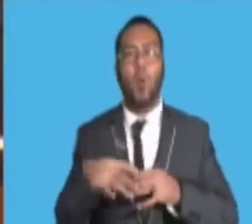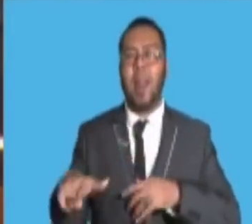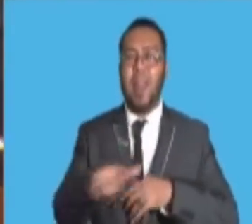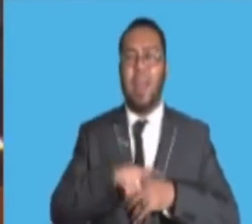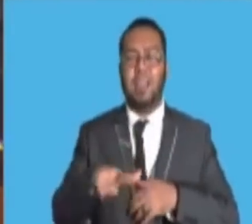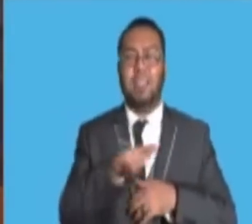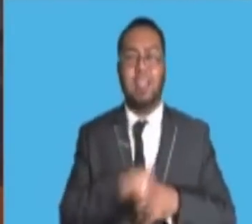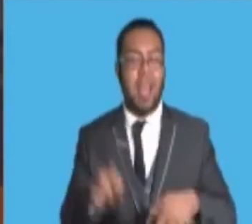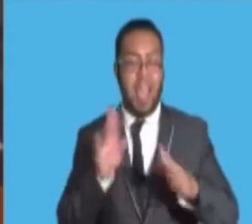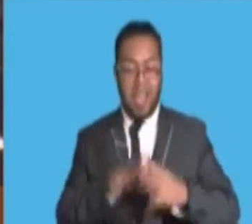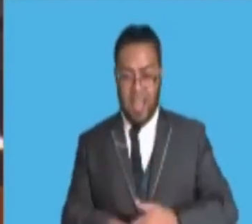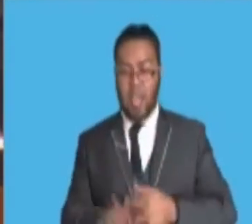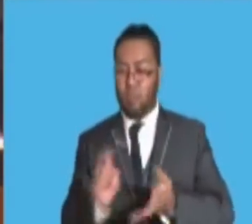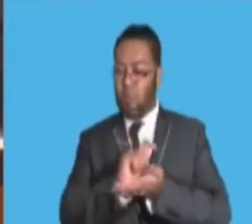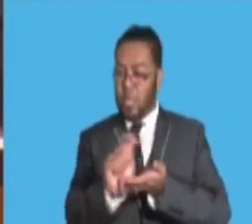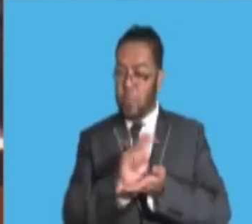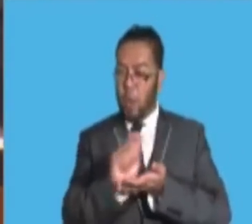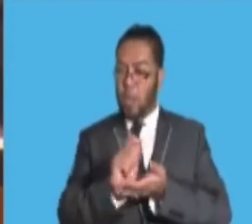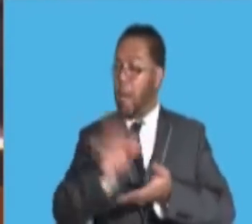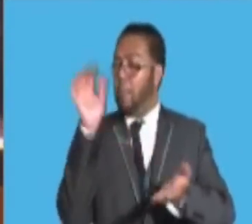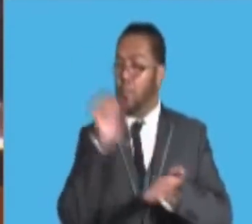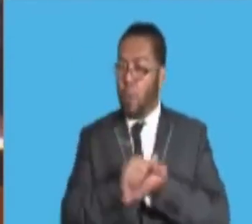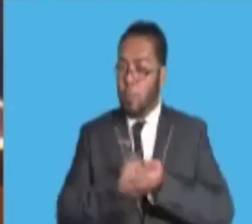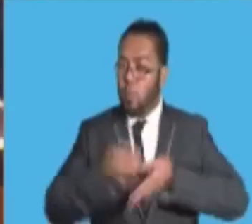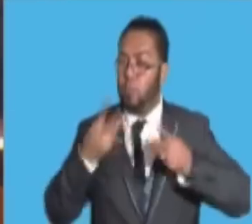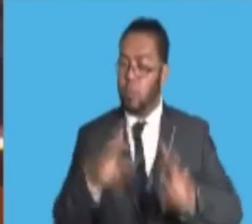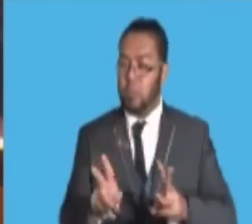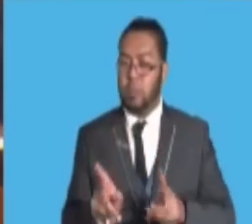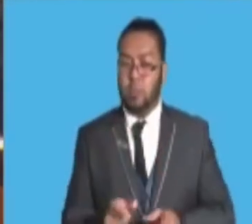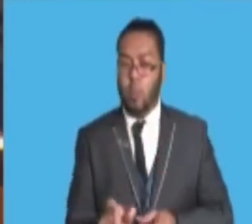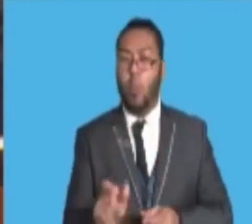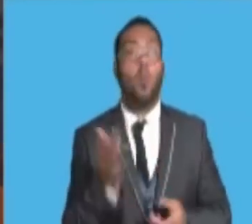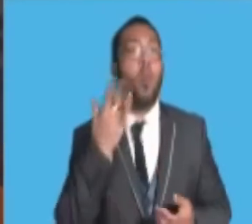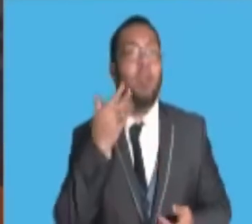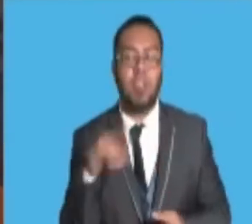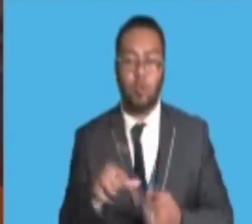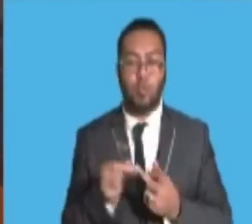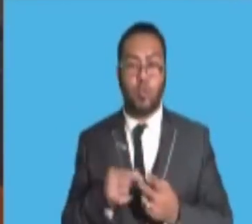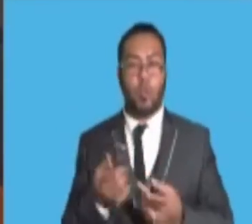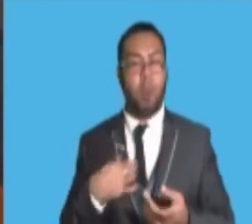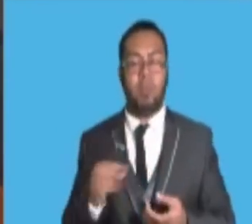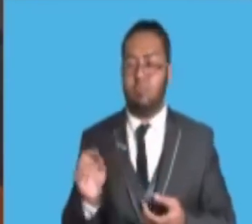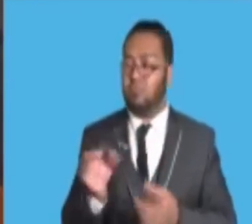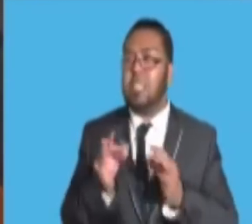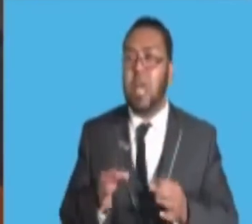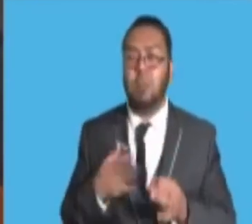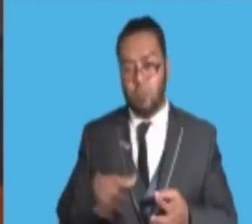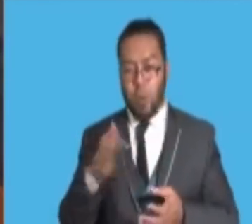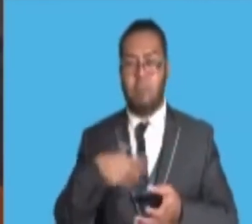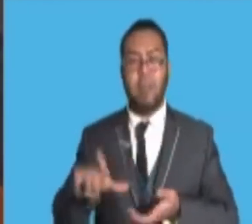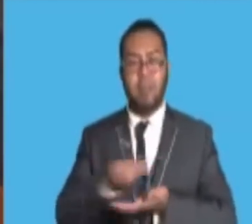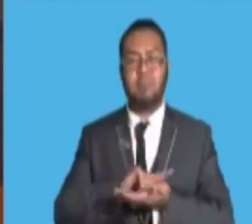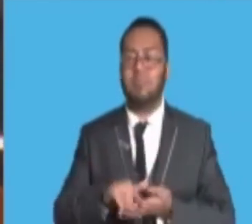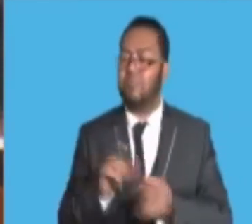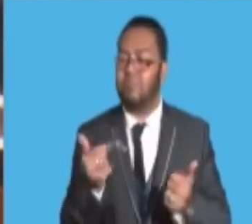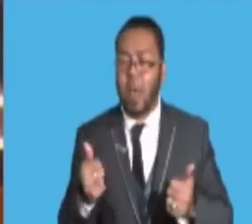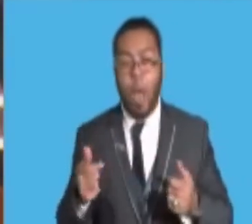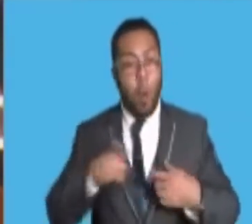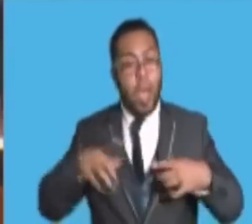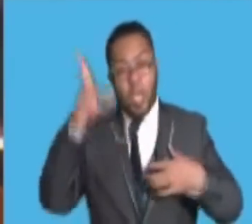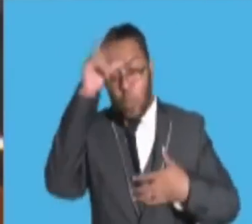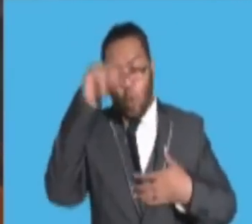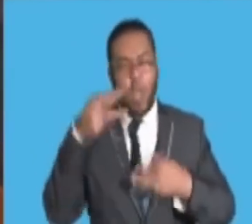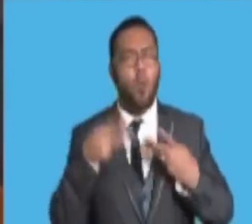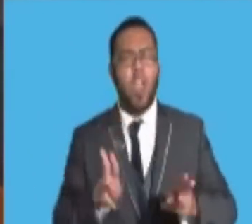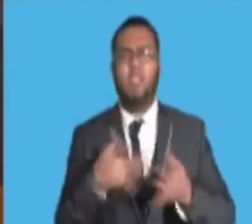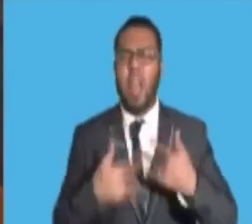in a transparent and equitable manner as and when they choose. Madam Speaker, our Itoke way of life remains